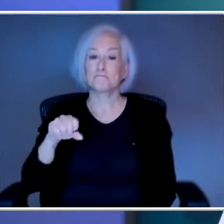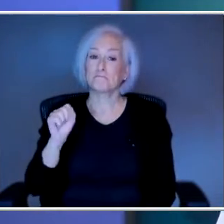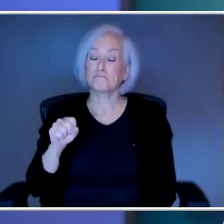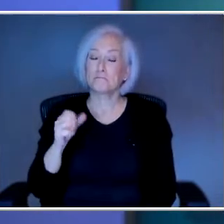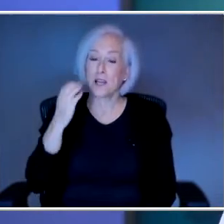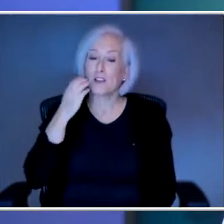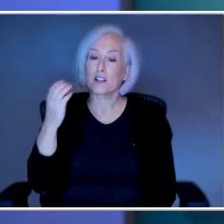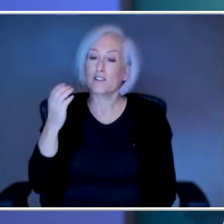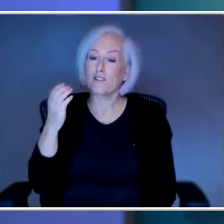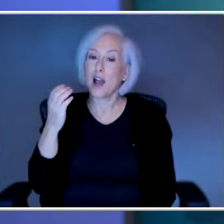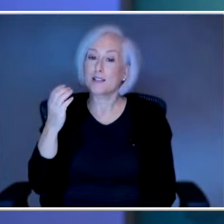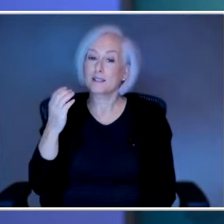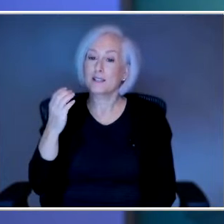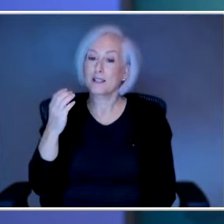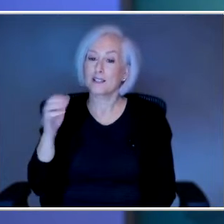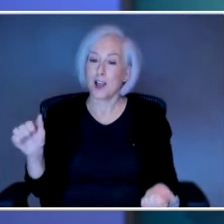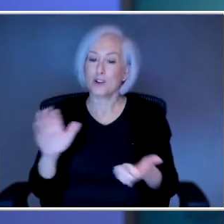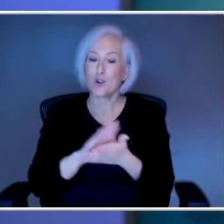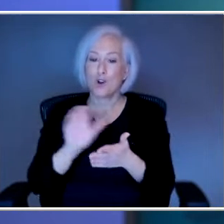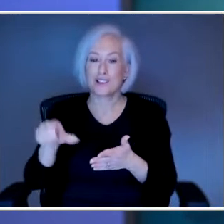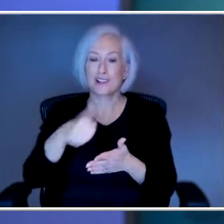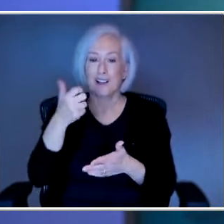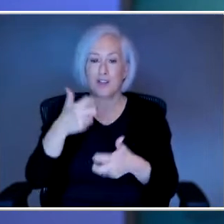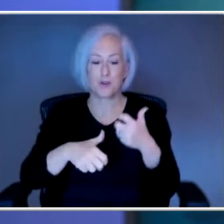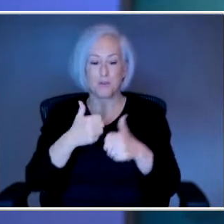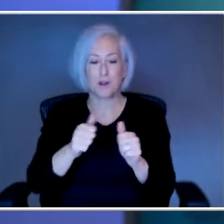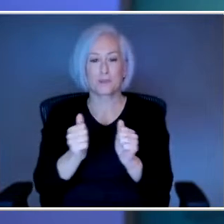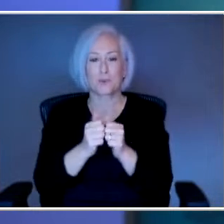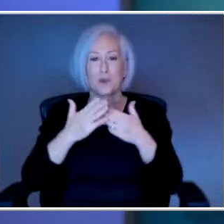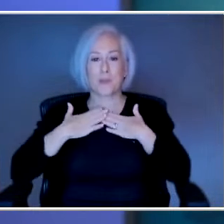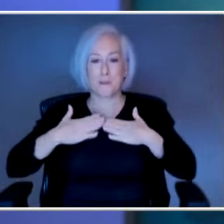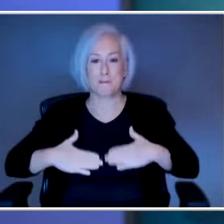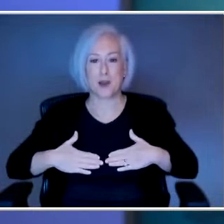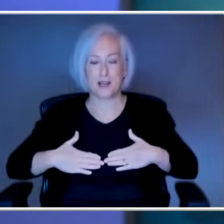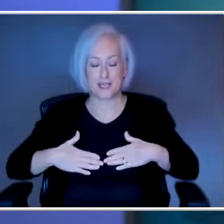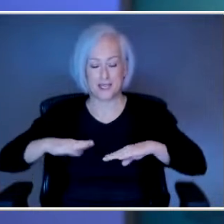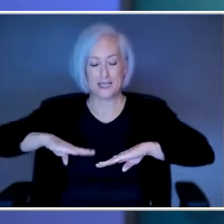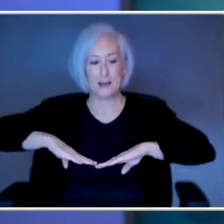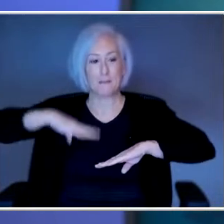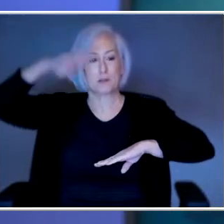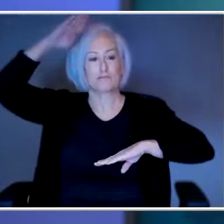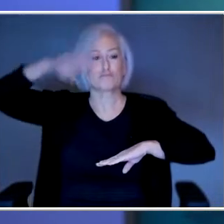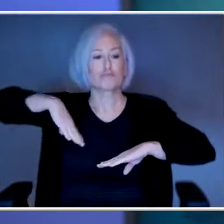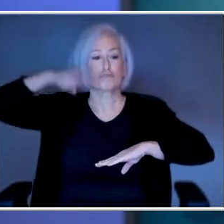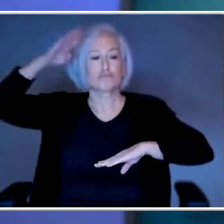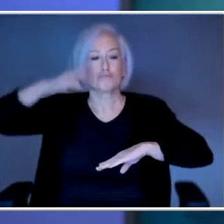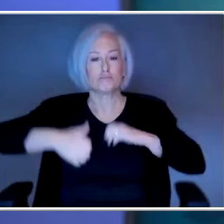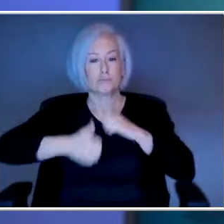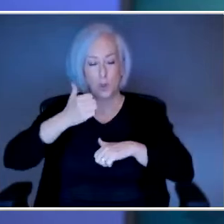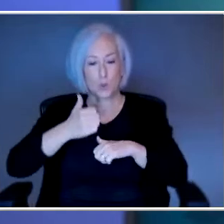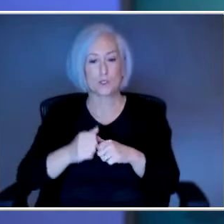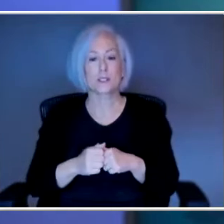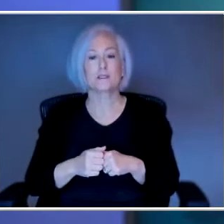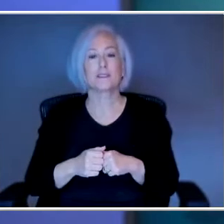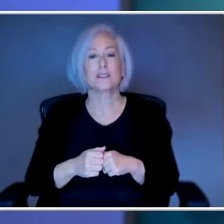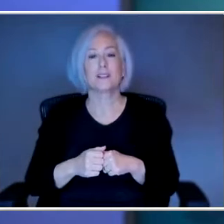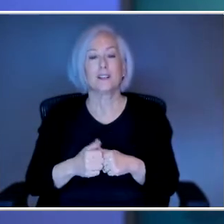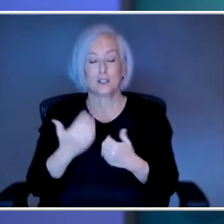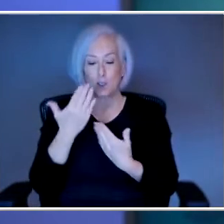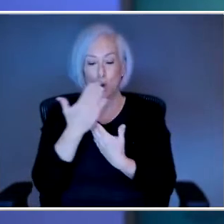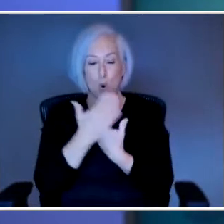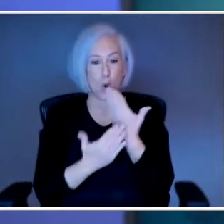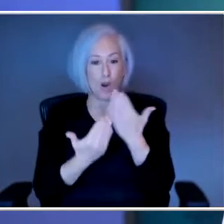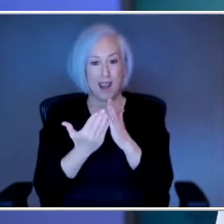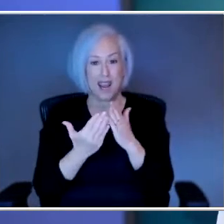to other issues with our bodies, in particular upper extremities. There's a lot of positions we put our hands in that